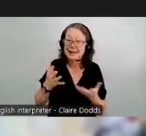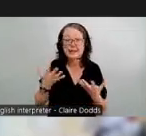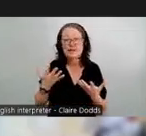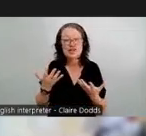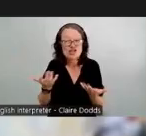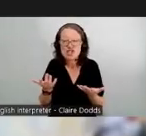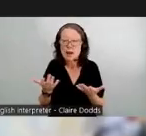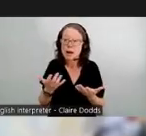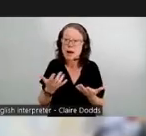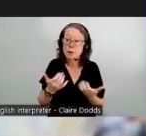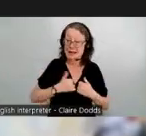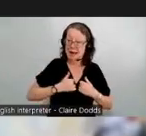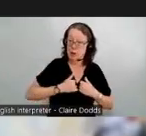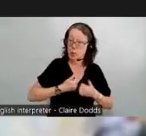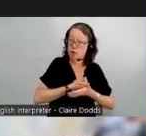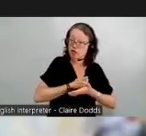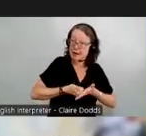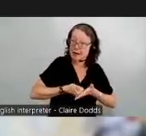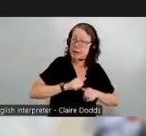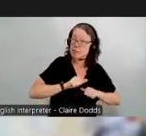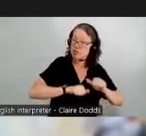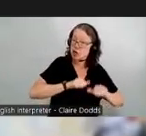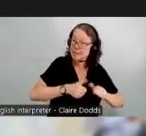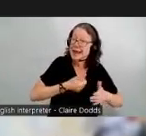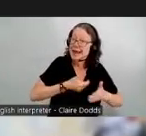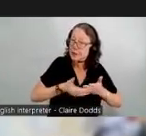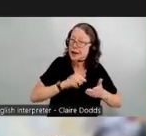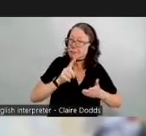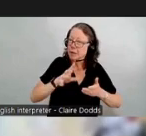our normal program, but wherever possible,